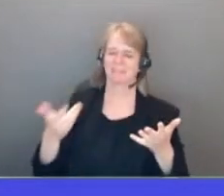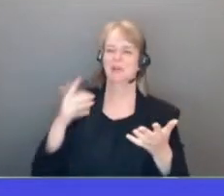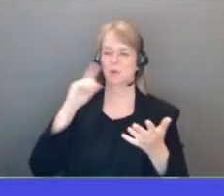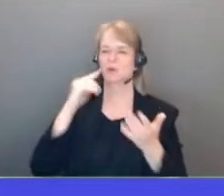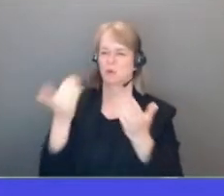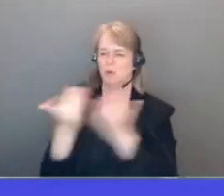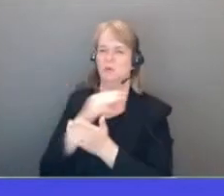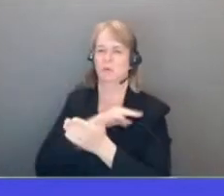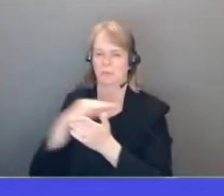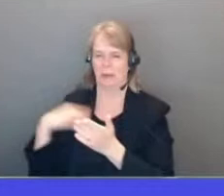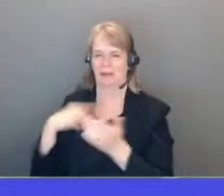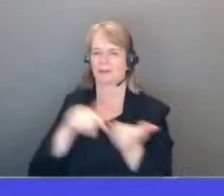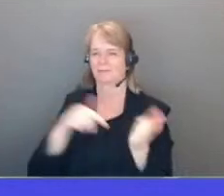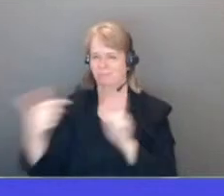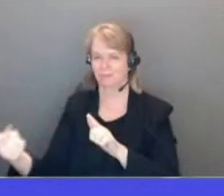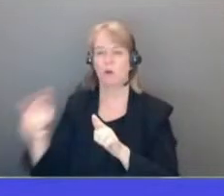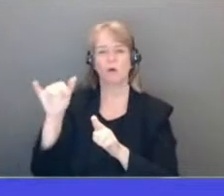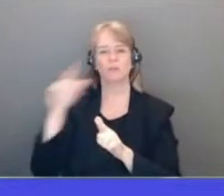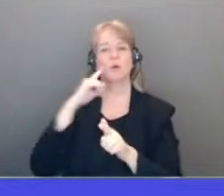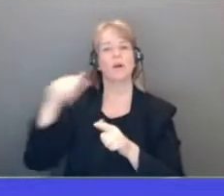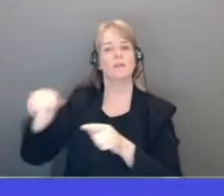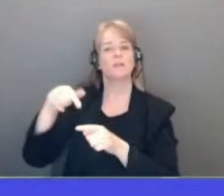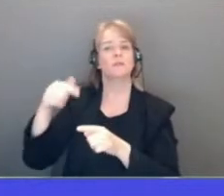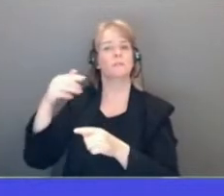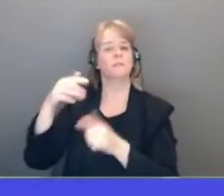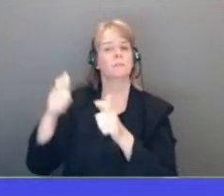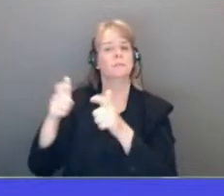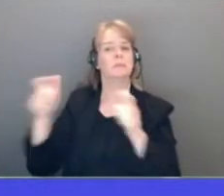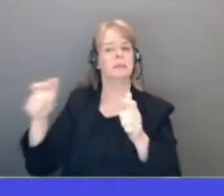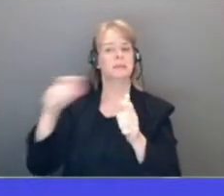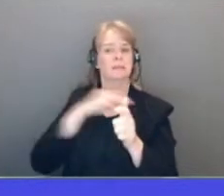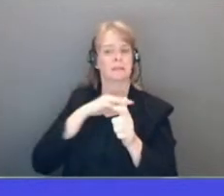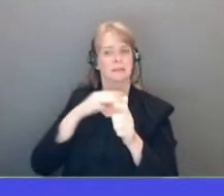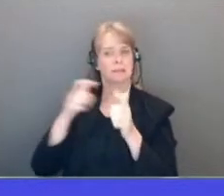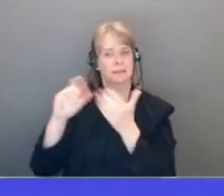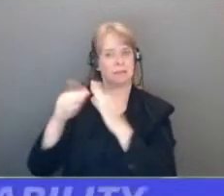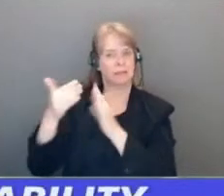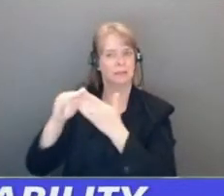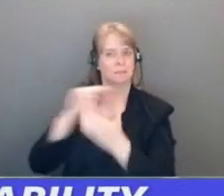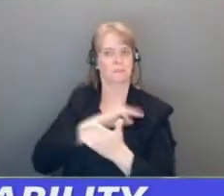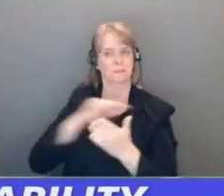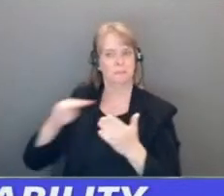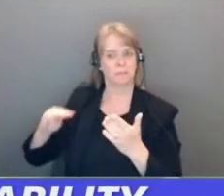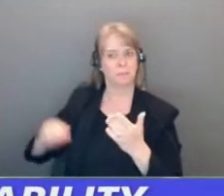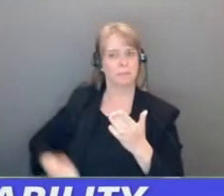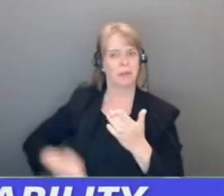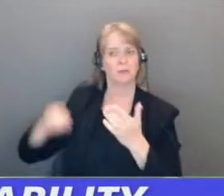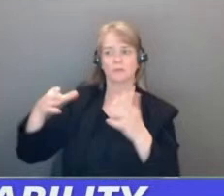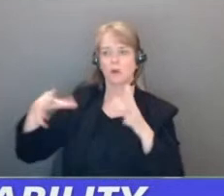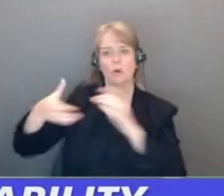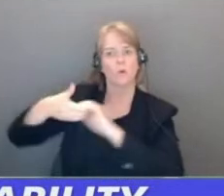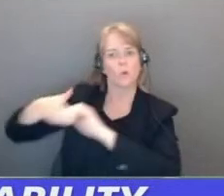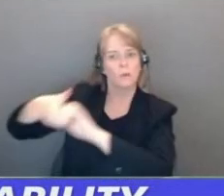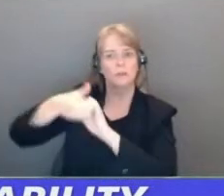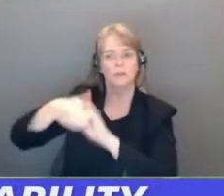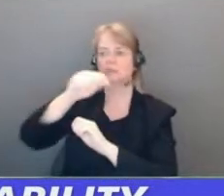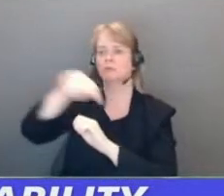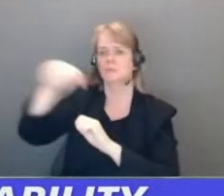Ontario Big City Mayors Coalition. I know other mayors in other cities have similar concerns, so there's strength in numbers.